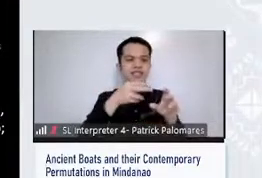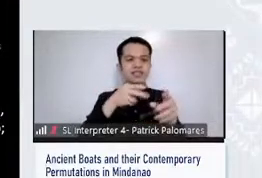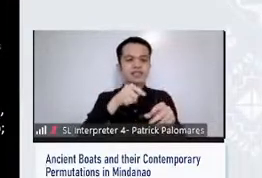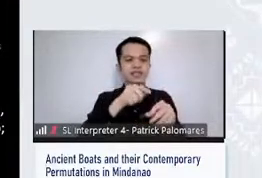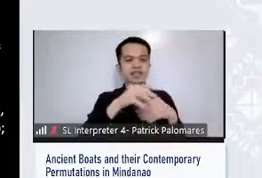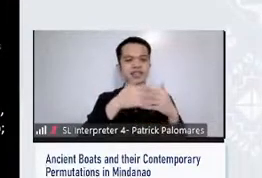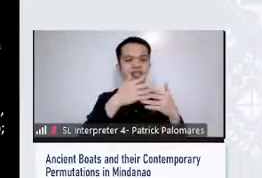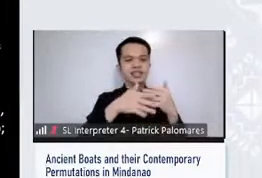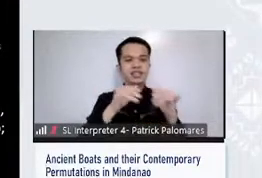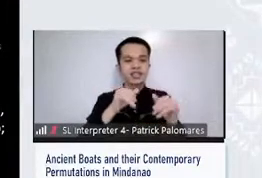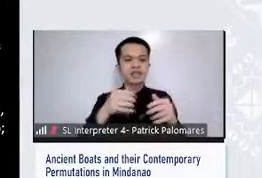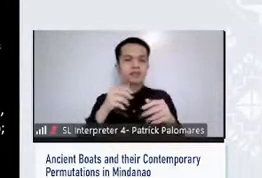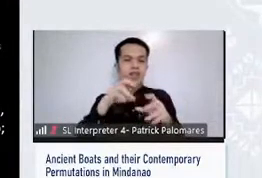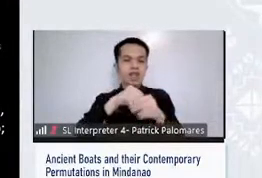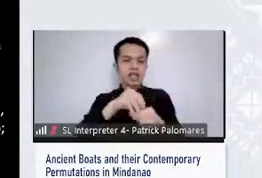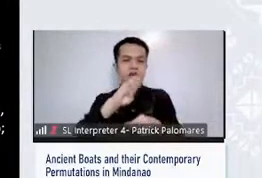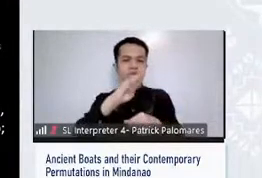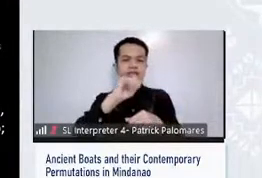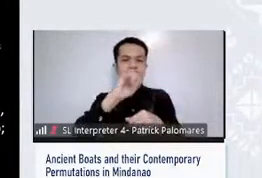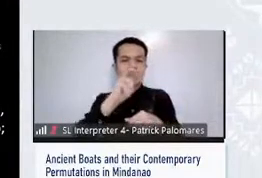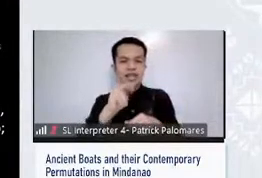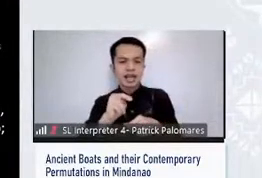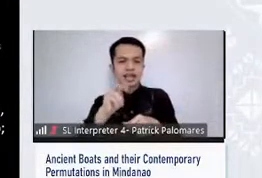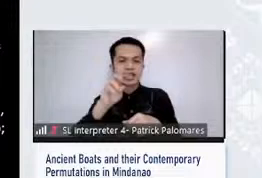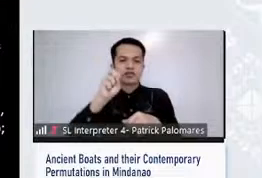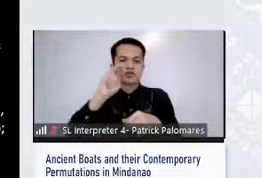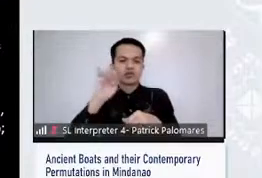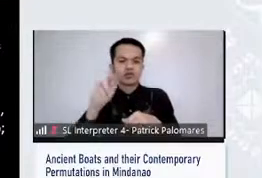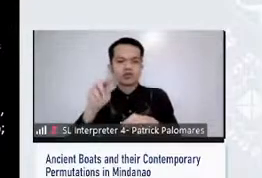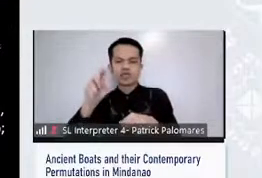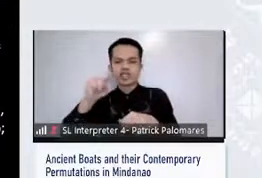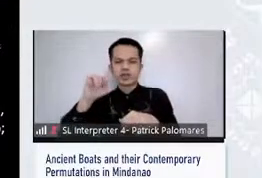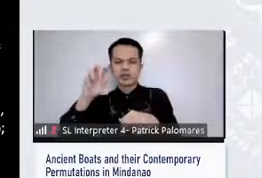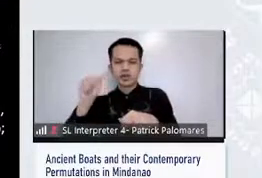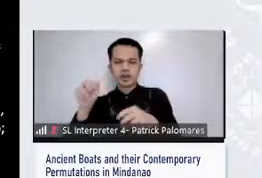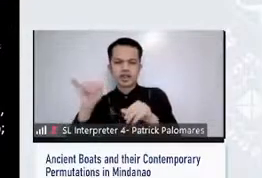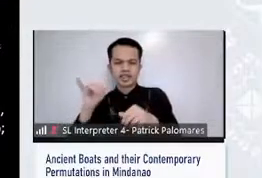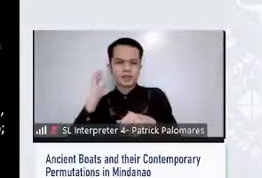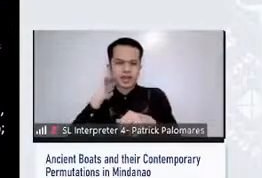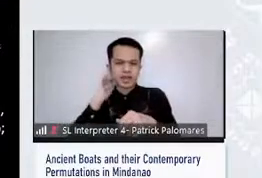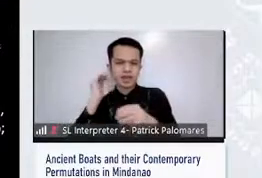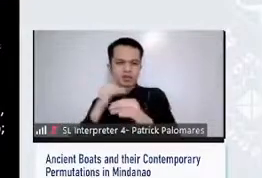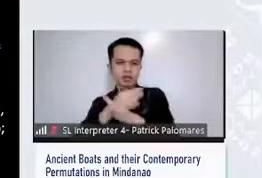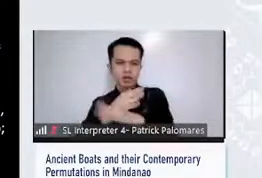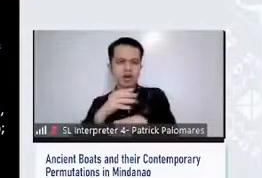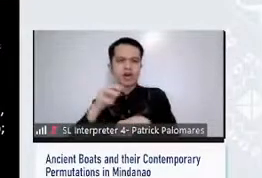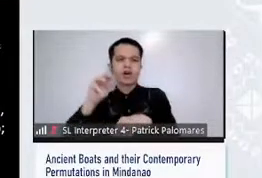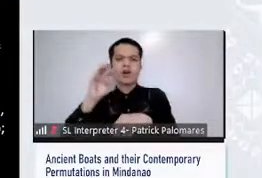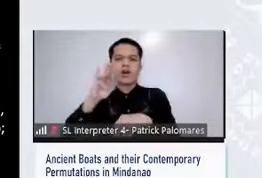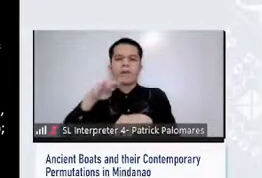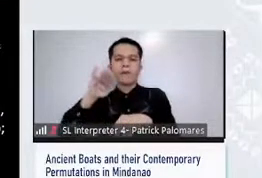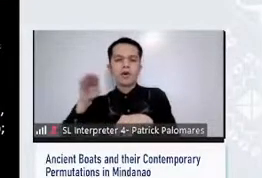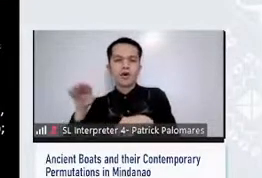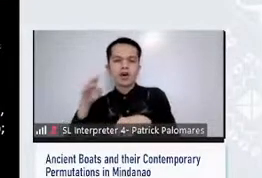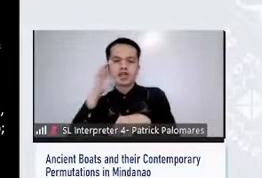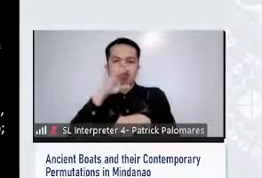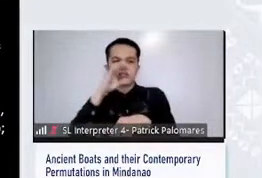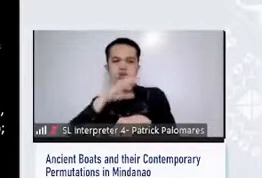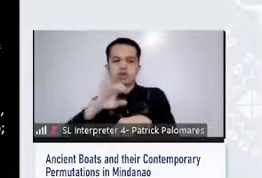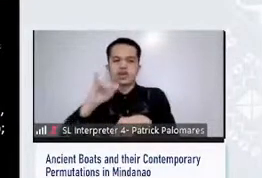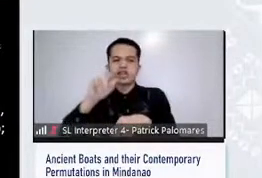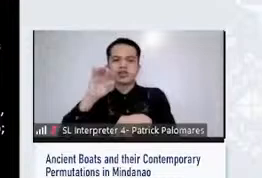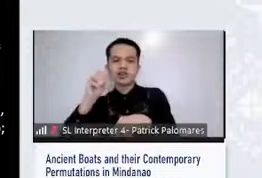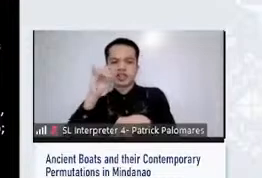Sulu, Zamboanga, and Davao in Mindanao, Bohol, Cebu, Iloilo, and Negros